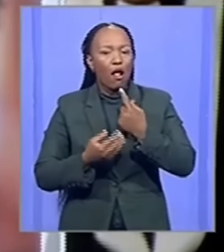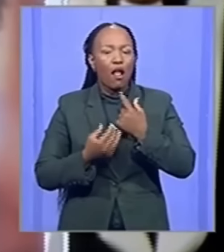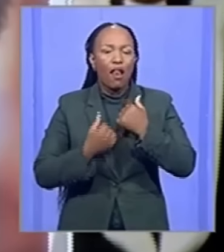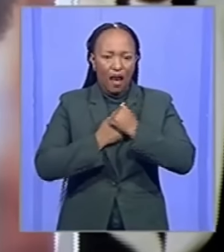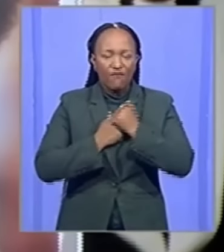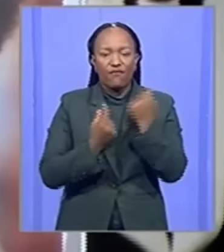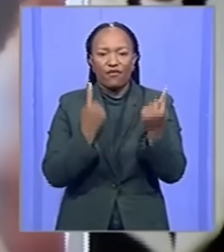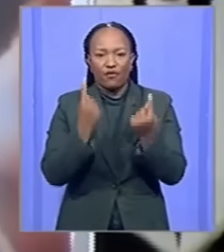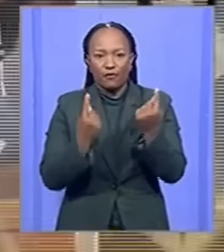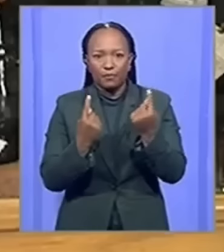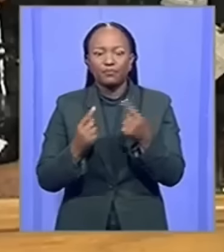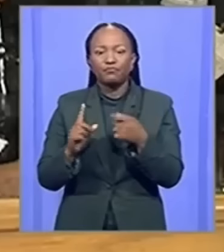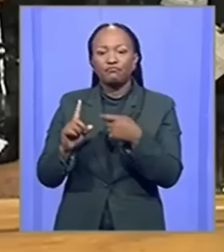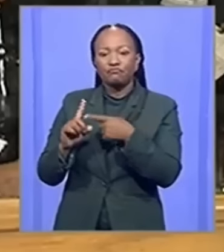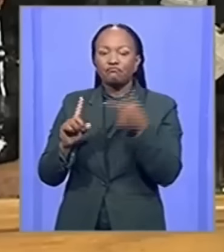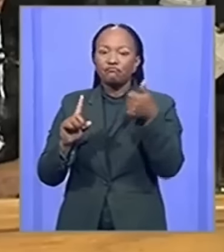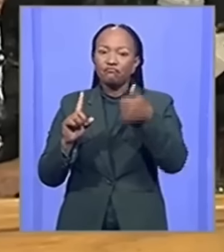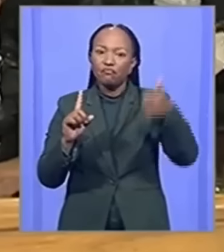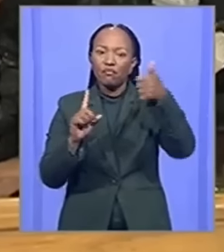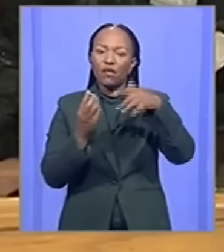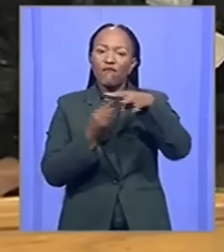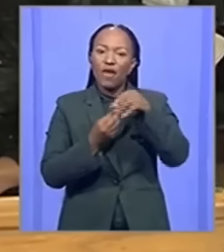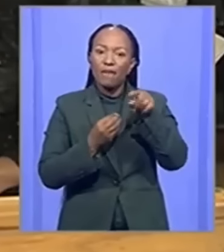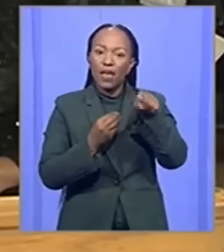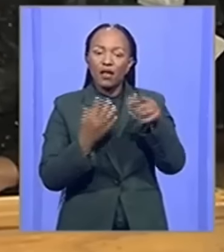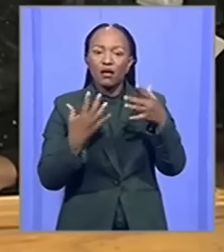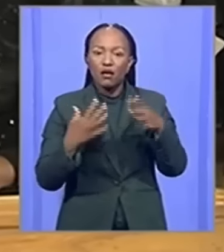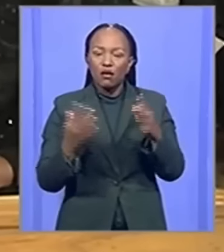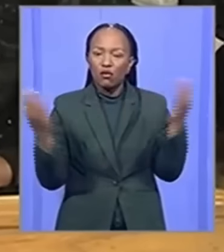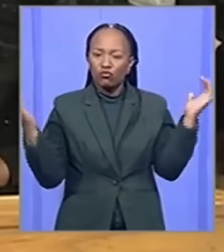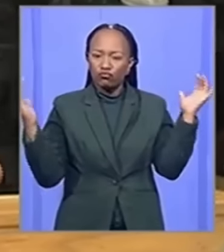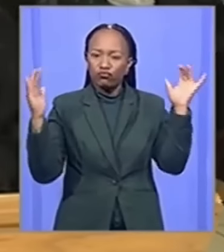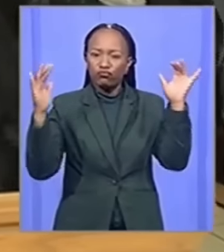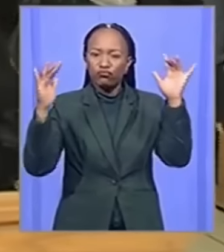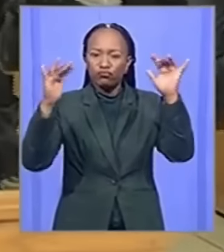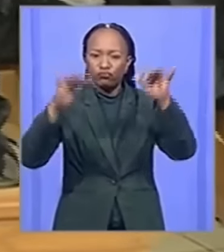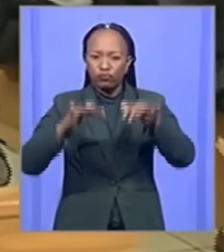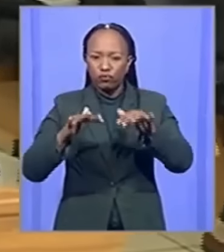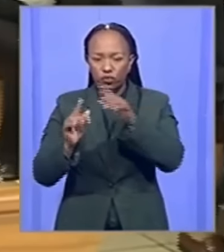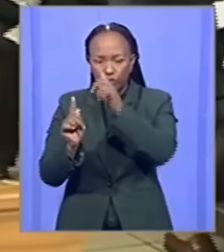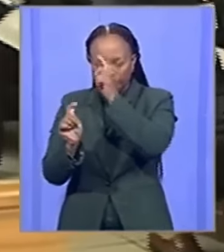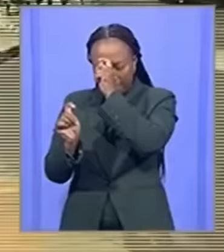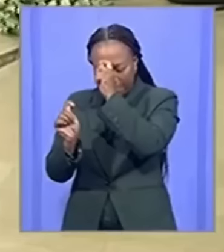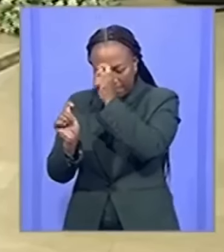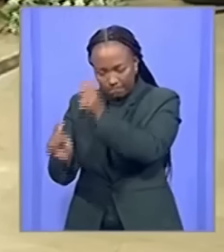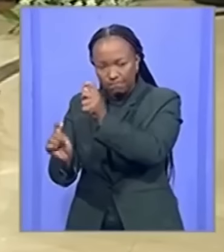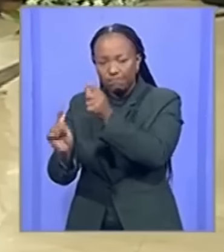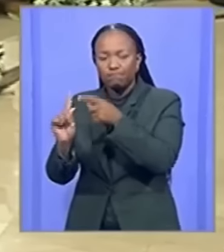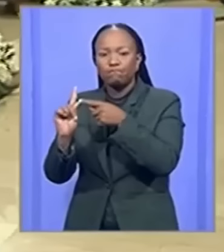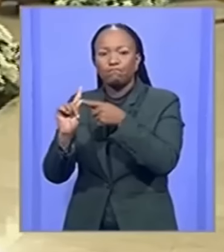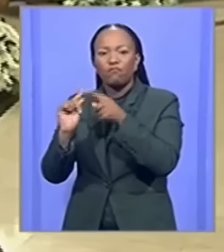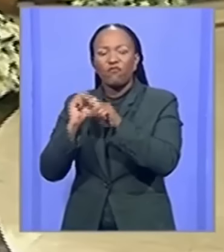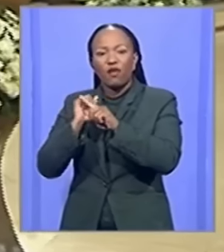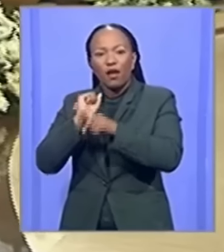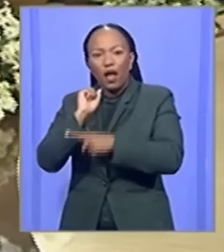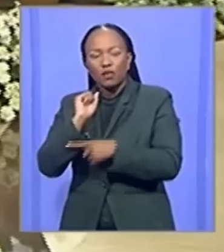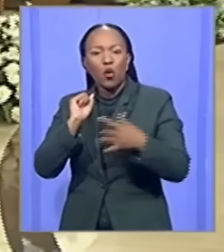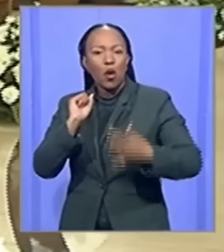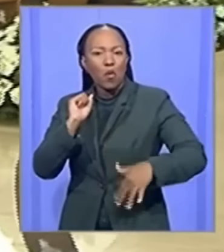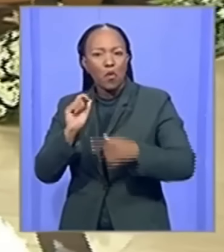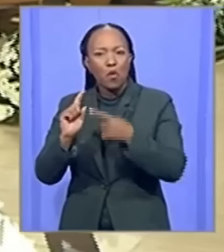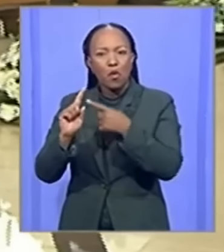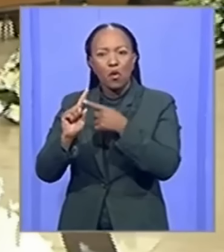Baahlodi ba ka sehlohong ba lelapa le setjhaba ba tlile ho ka bongata ho lebisa tlhompho ya bona ya ho qetela ho kwakwa riri ya ditaba